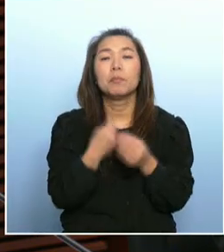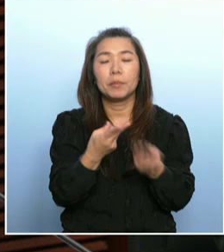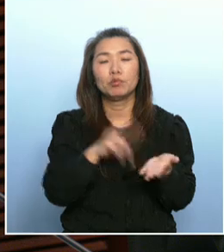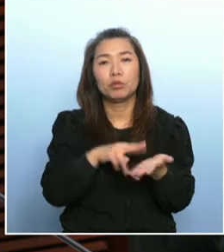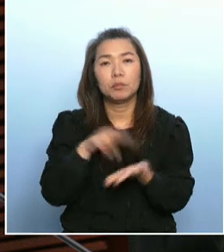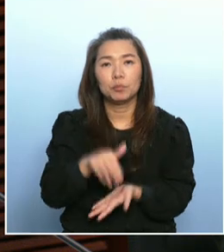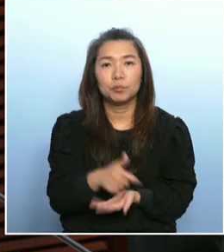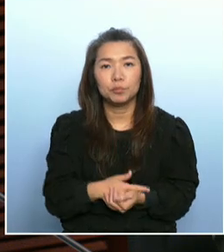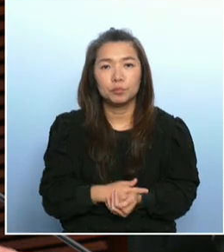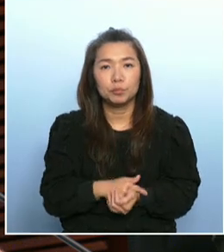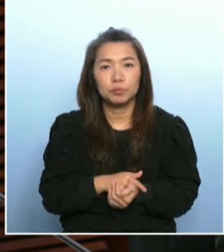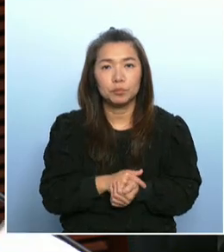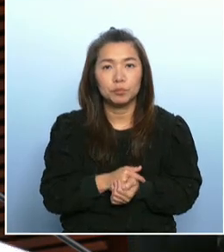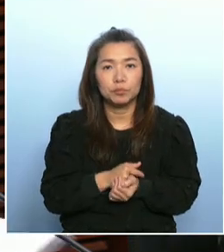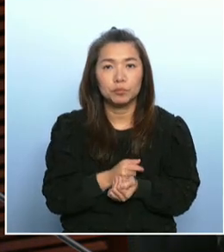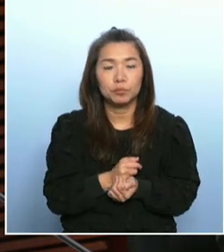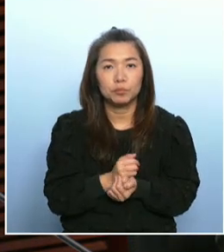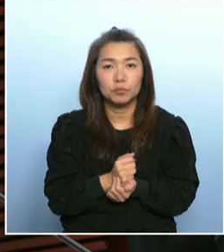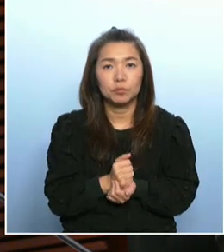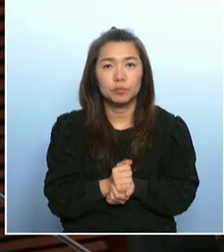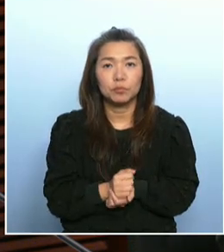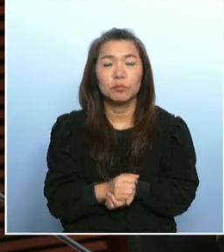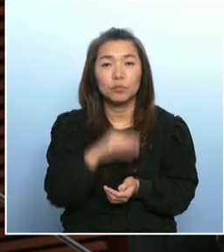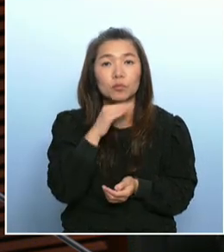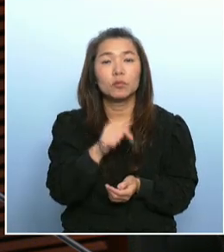And we offer them a carer allowance.